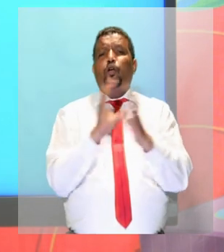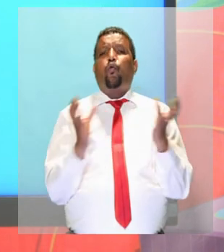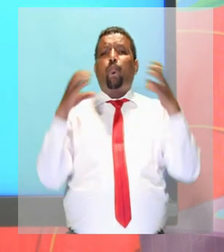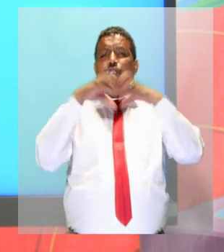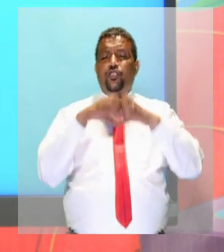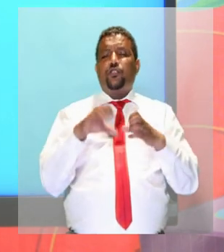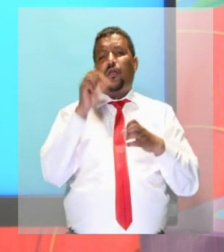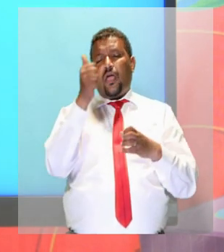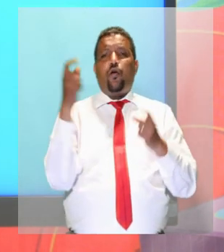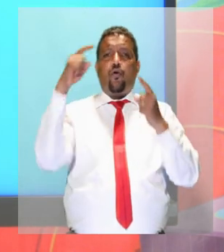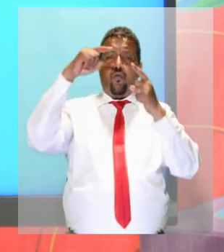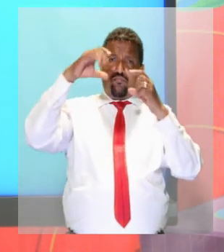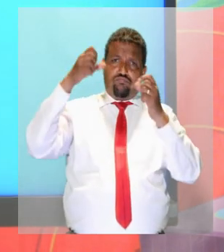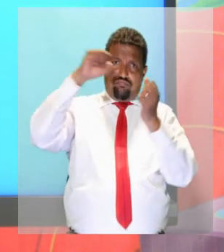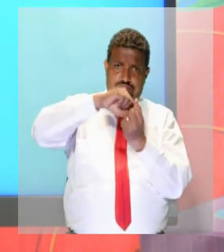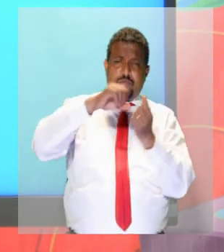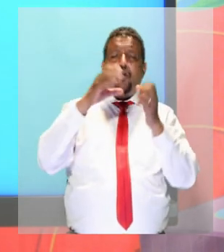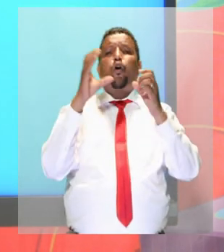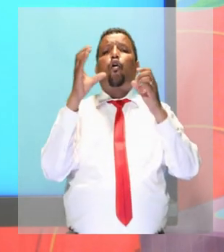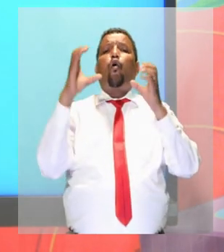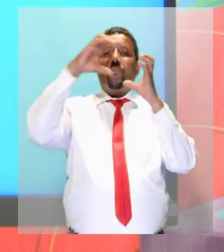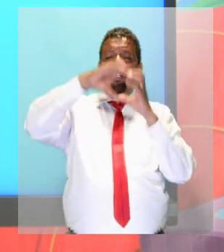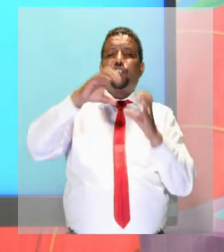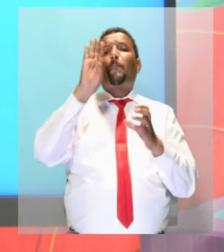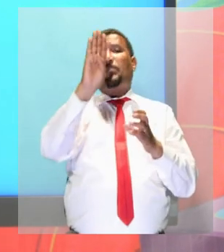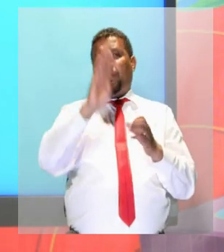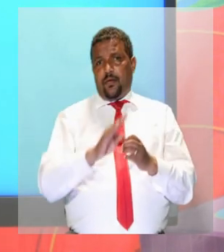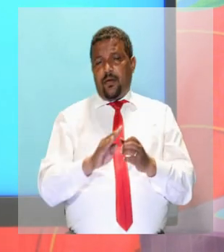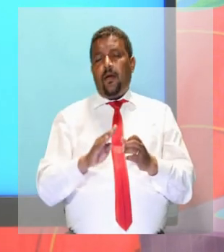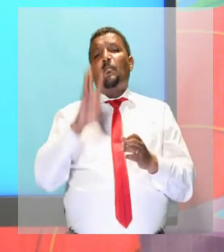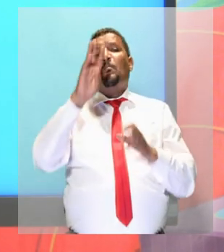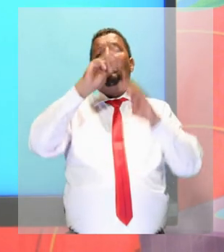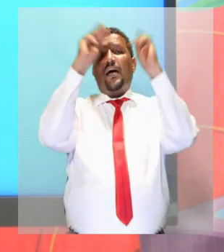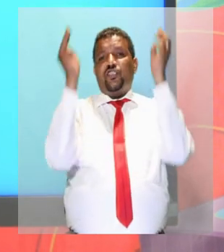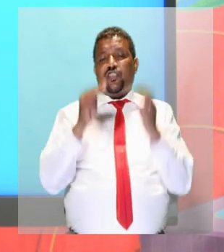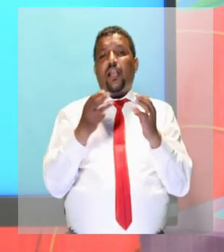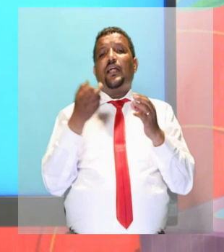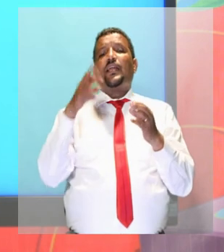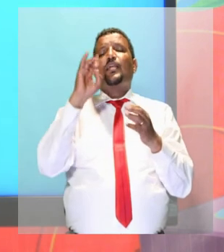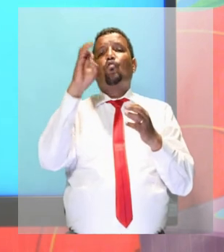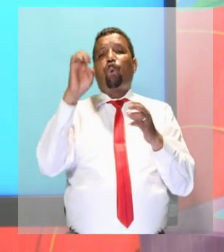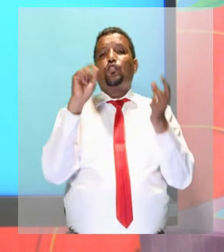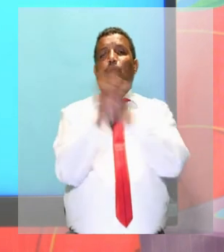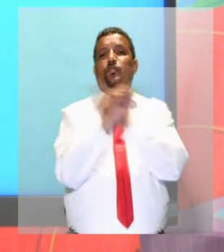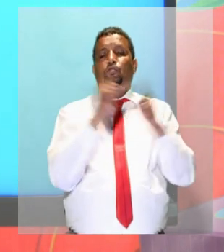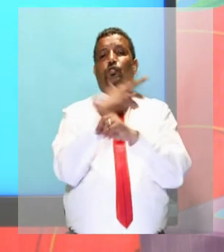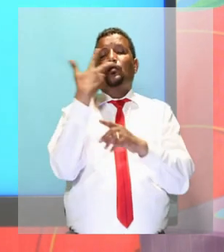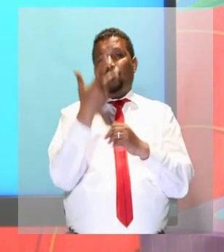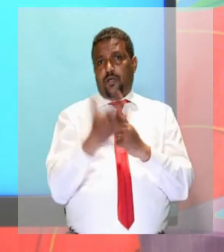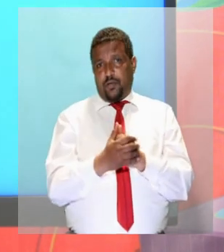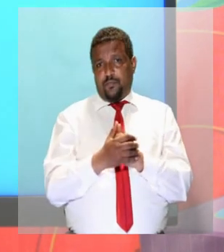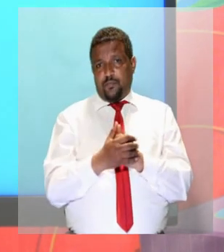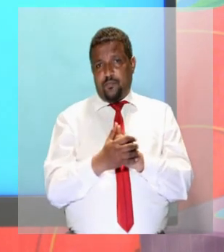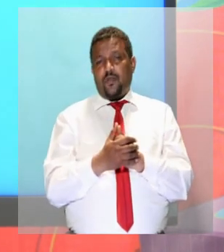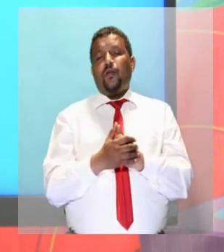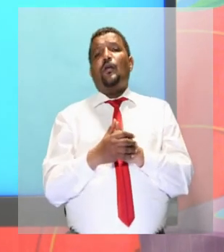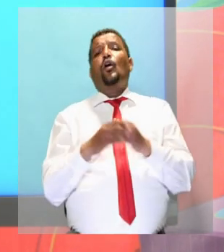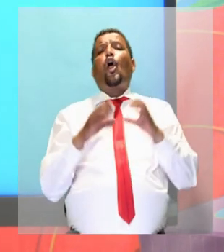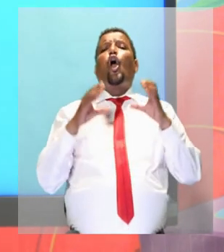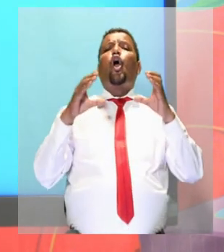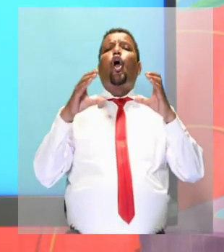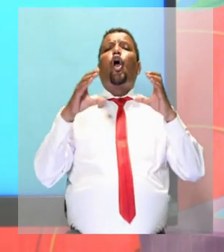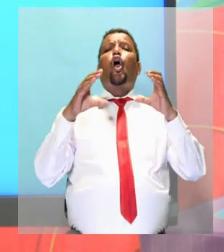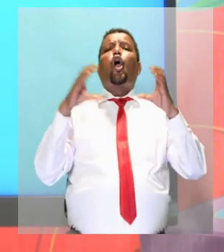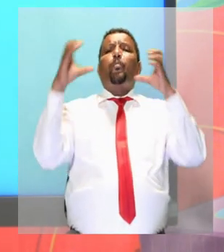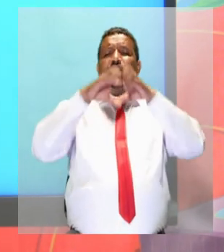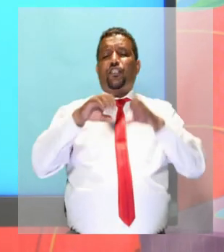A to combination B, the marginal rate of substitution is 3. And when we come across from combination B